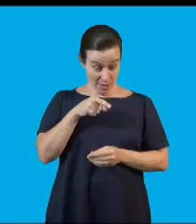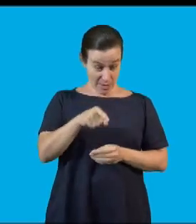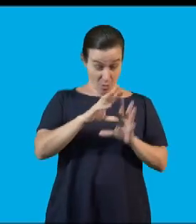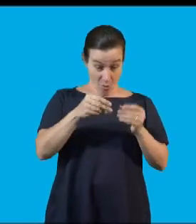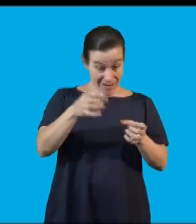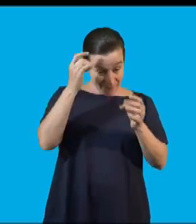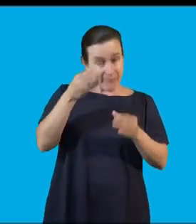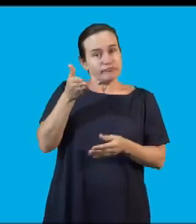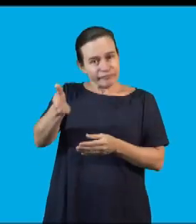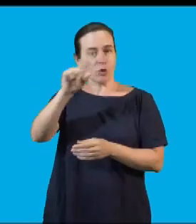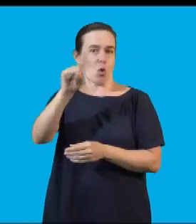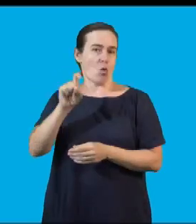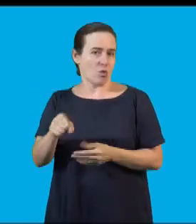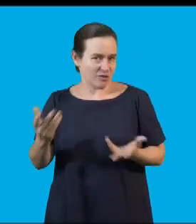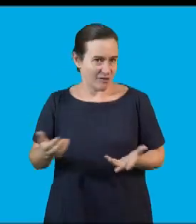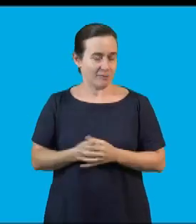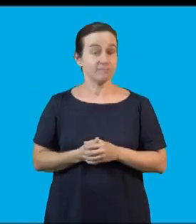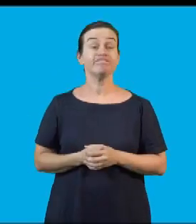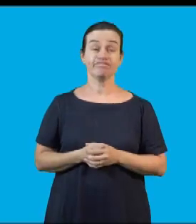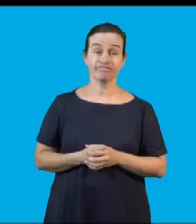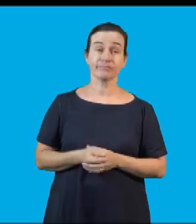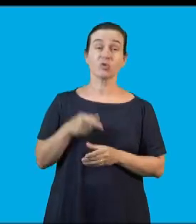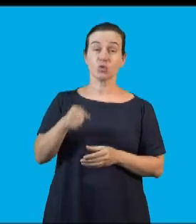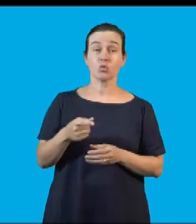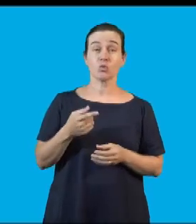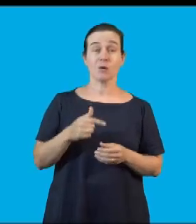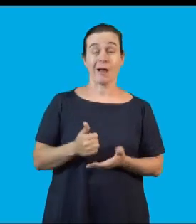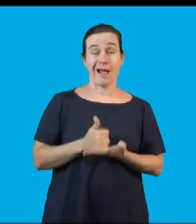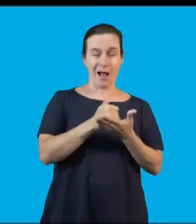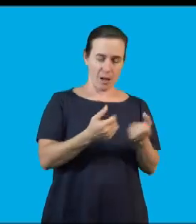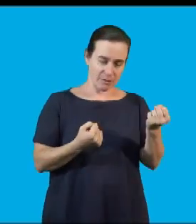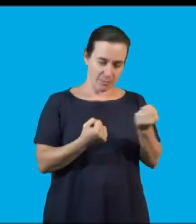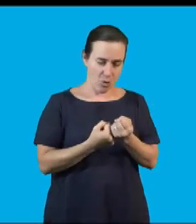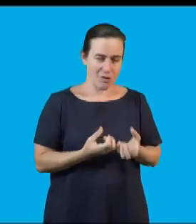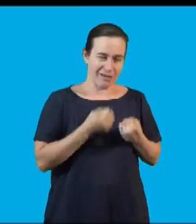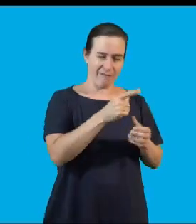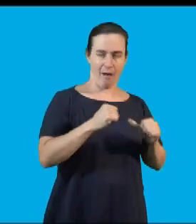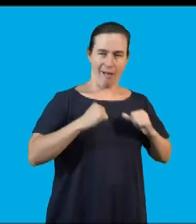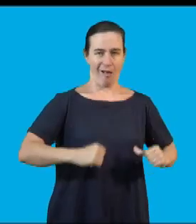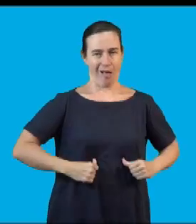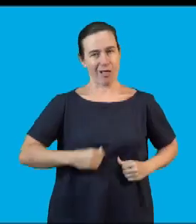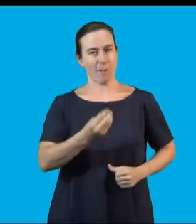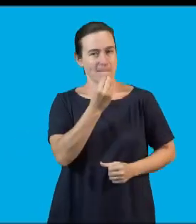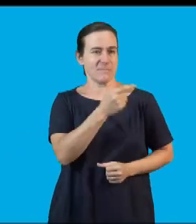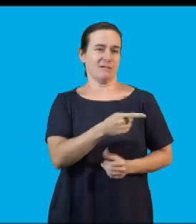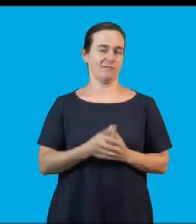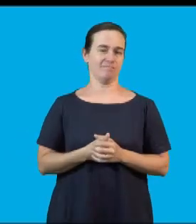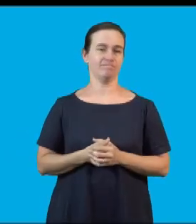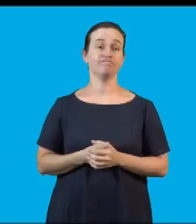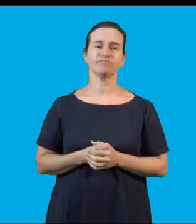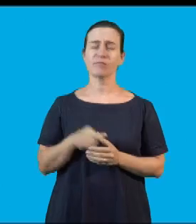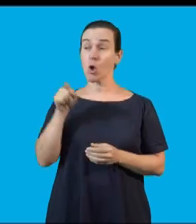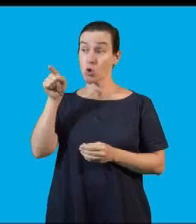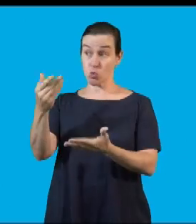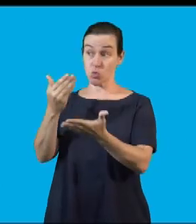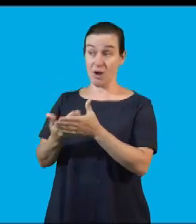question. This is to support healthy meals for the children. How you can get involved. So there are